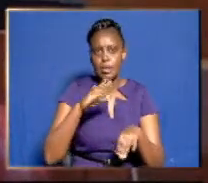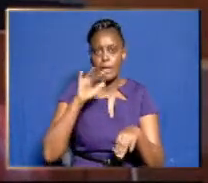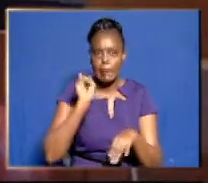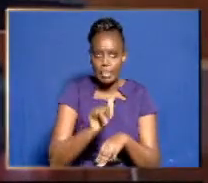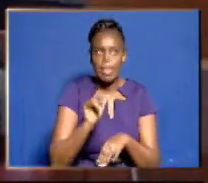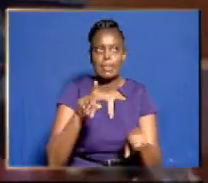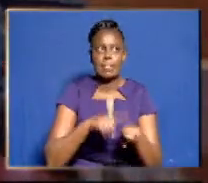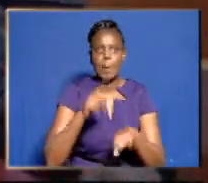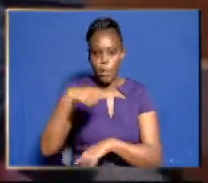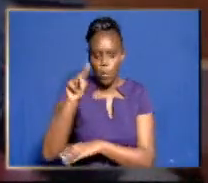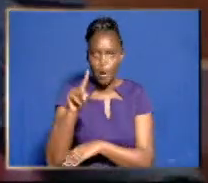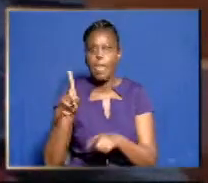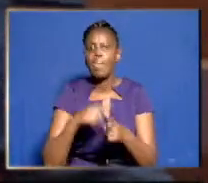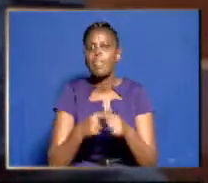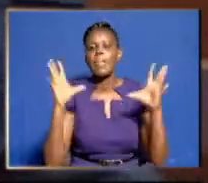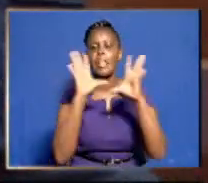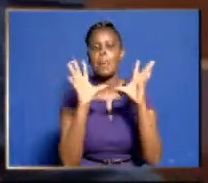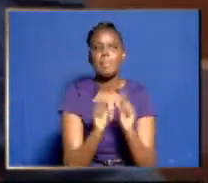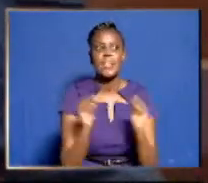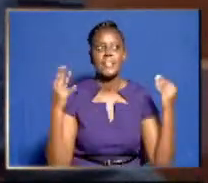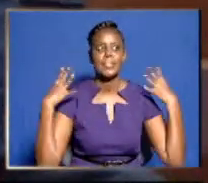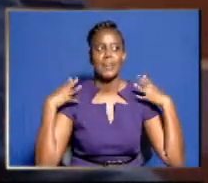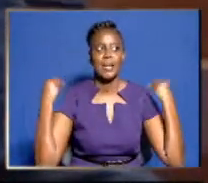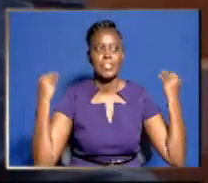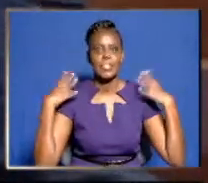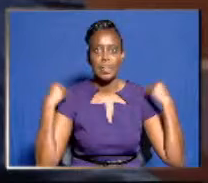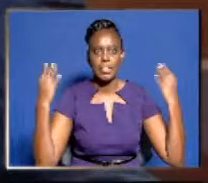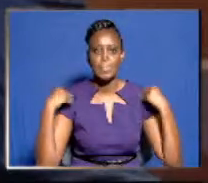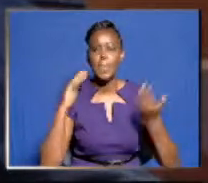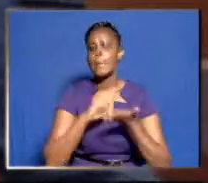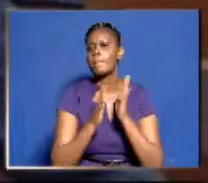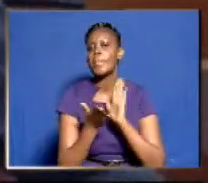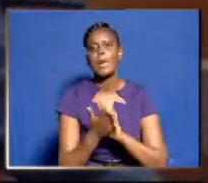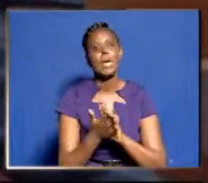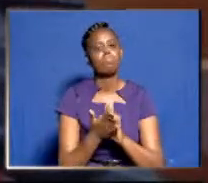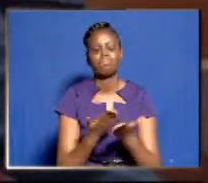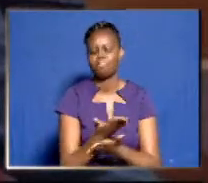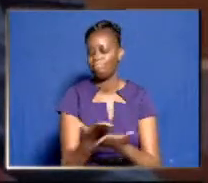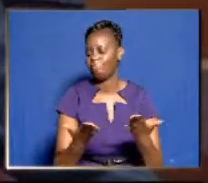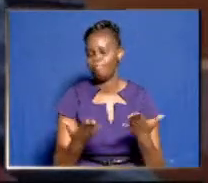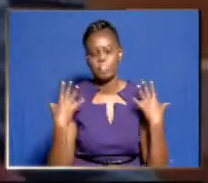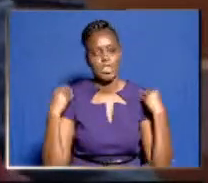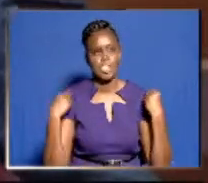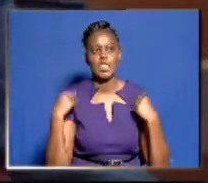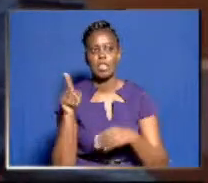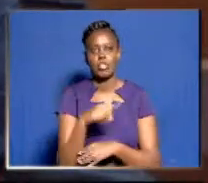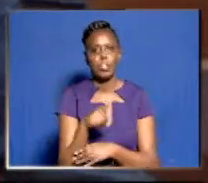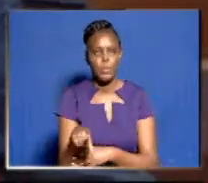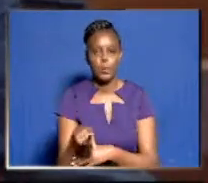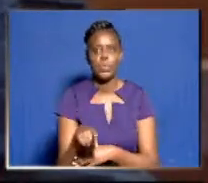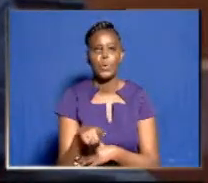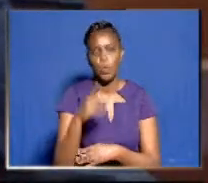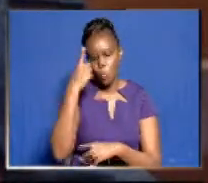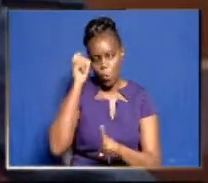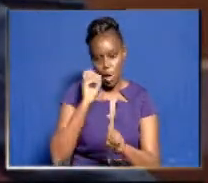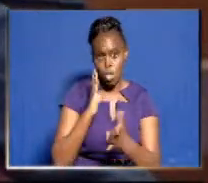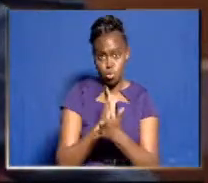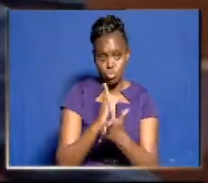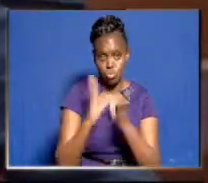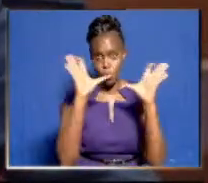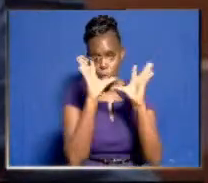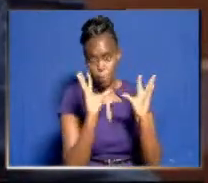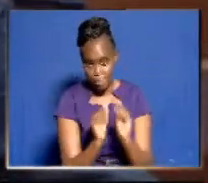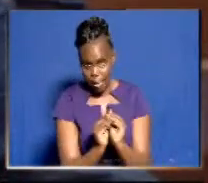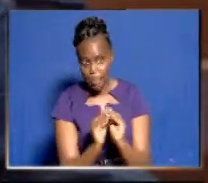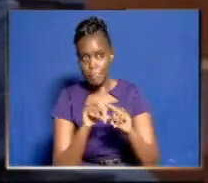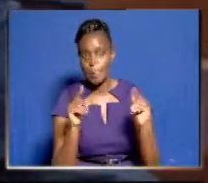Speaker, then the budgeting exercise becomes just an exercise in futility, Honorable Speaker. Because the truth of the matter is you budget,